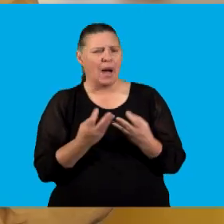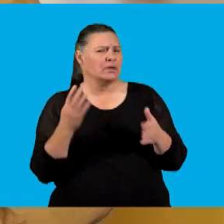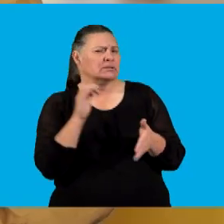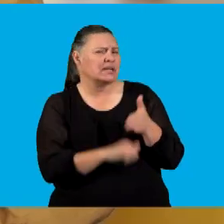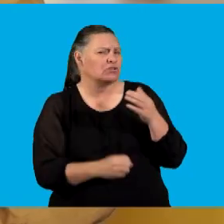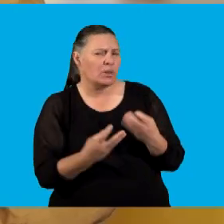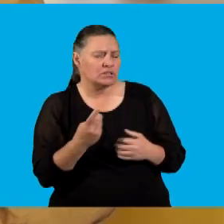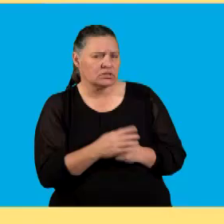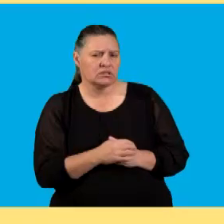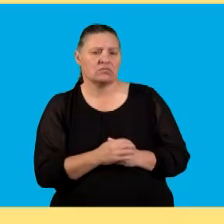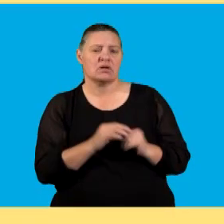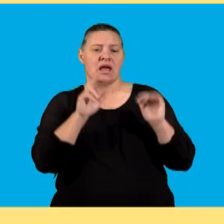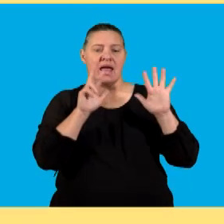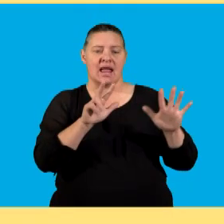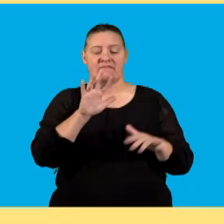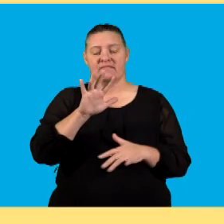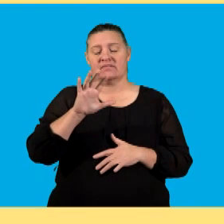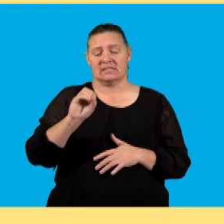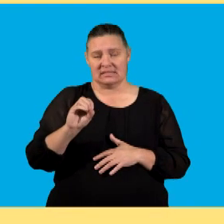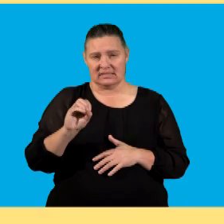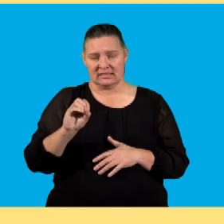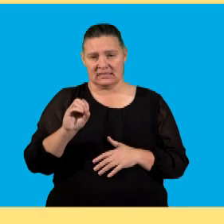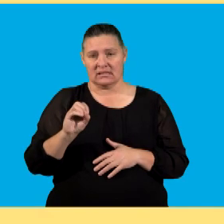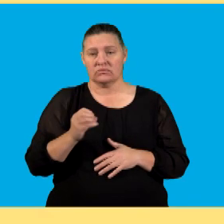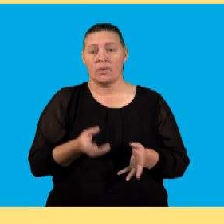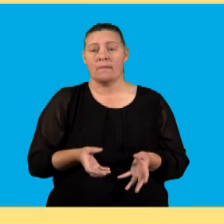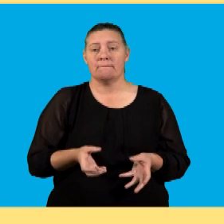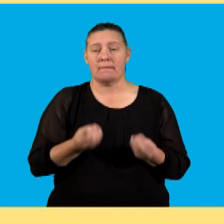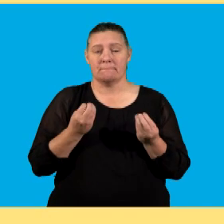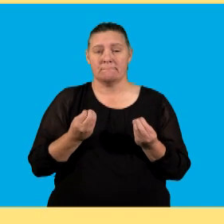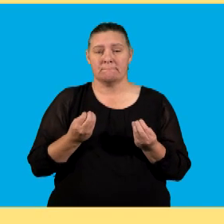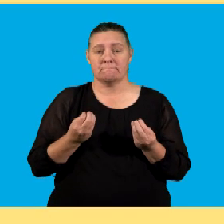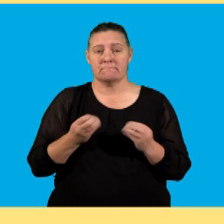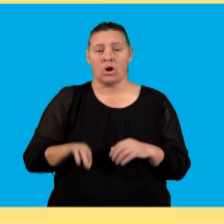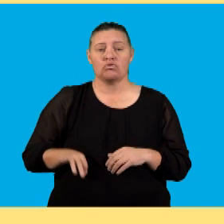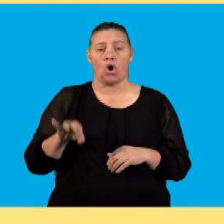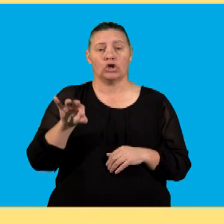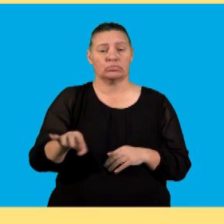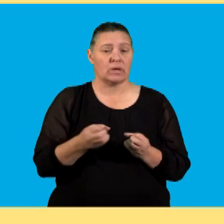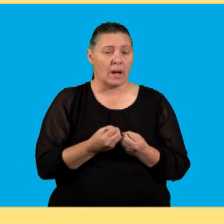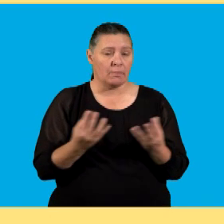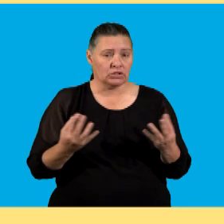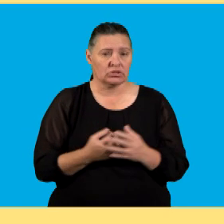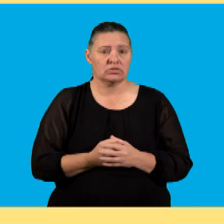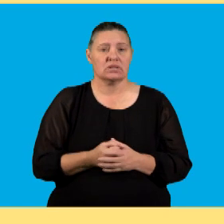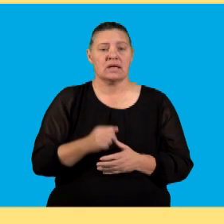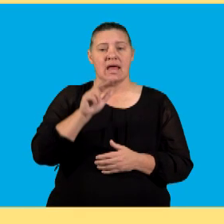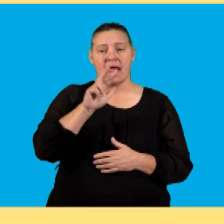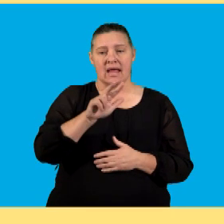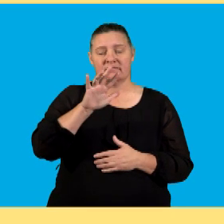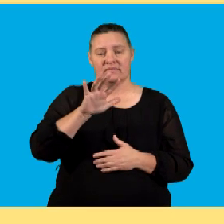How much was the deduction? It was 850. So for us to get now the contribution, we would now